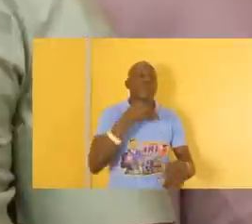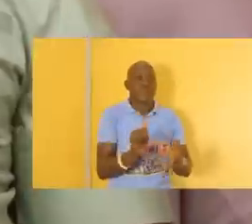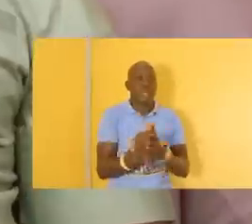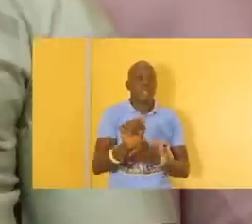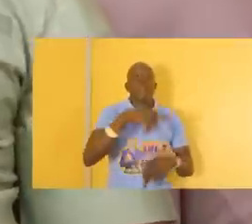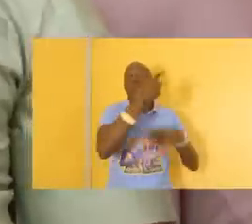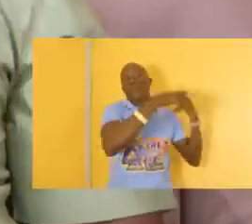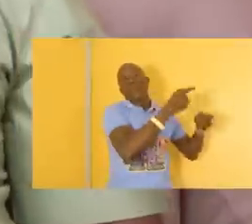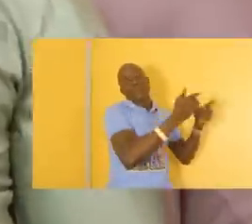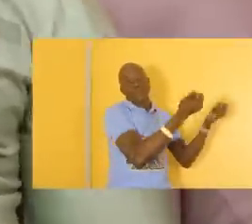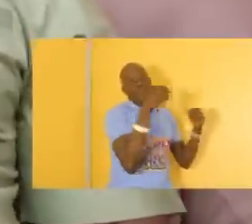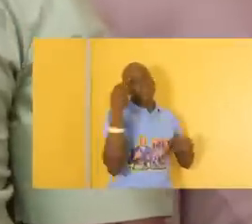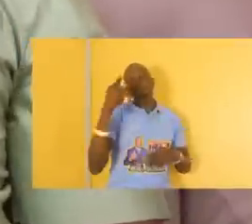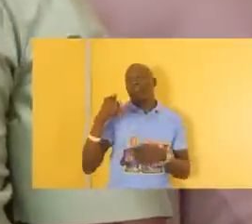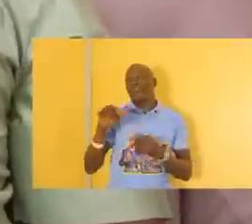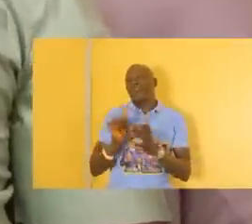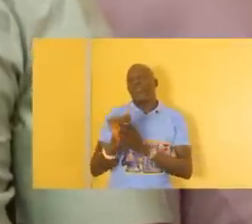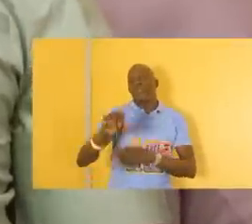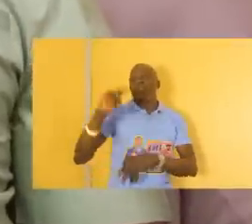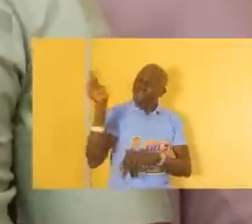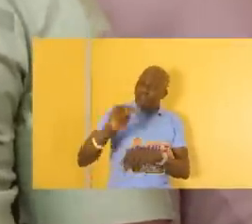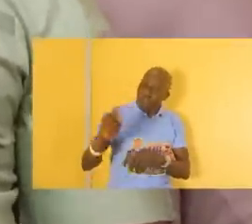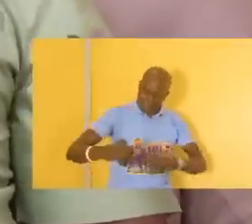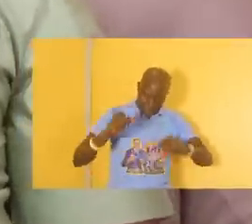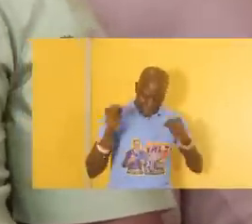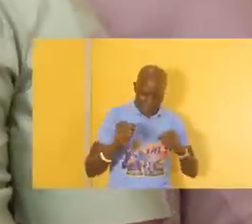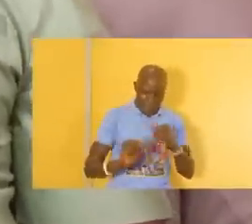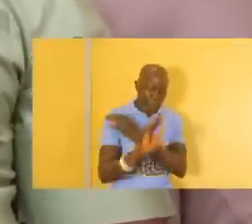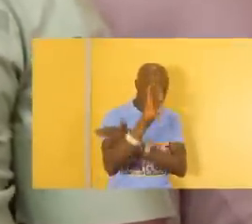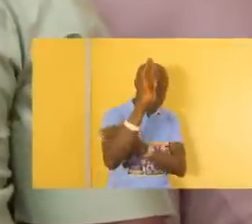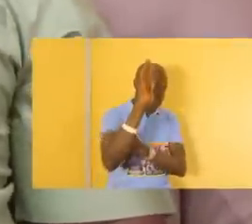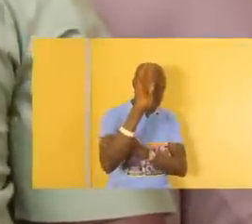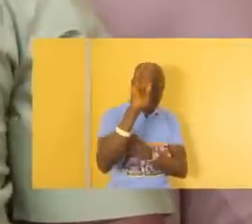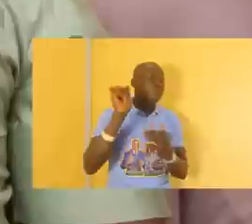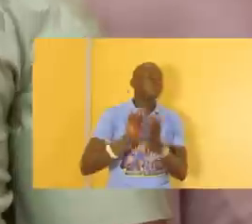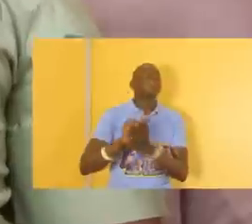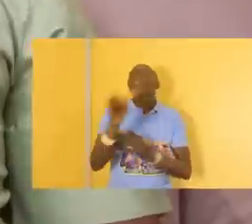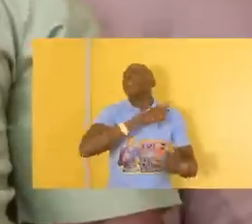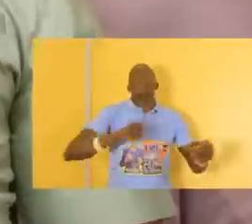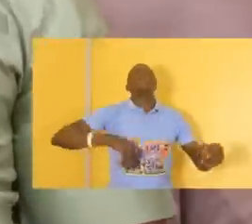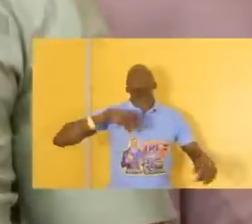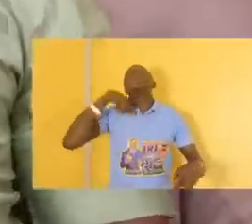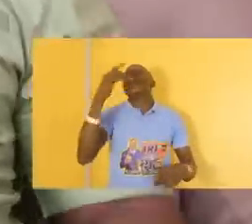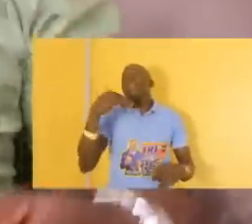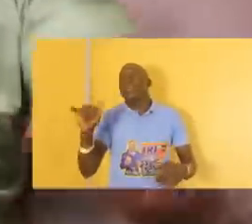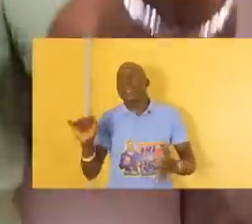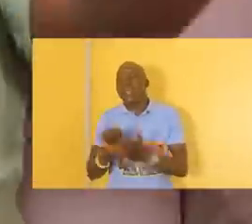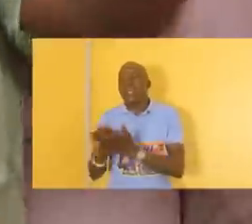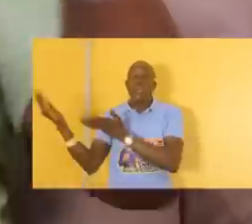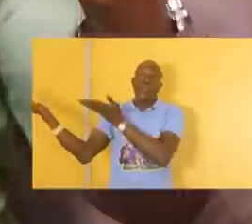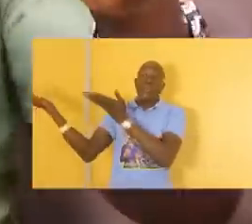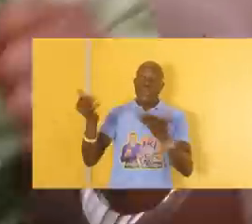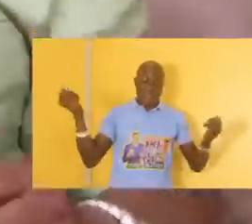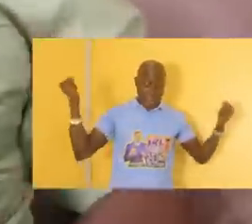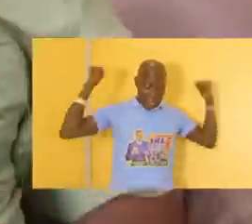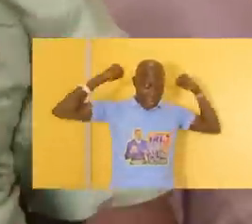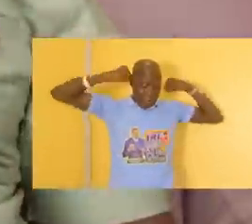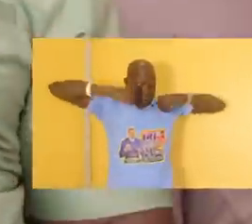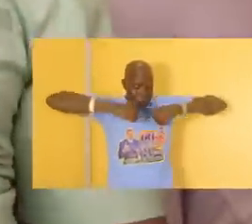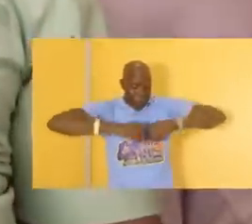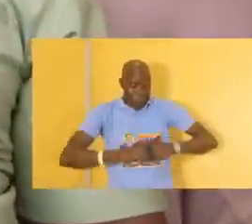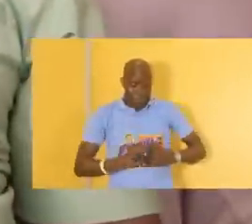The prophet wants to see you. You need the power of God. The Lord said, get